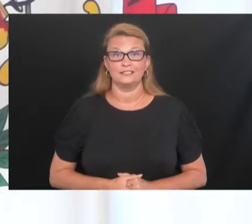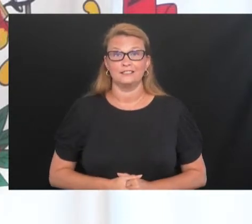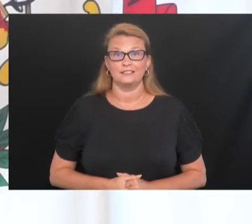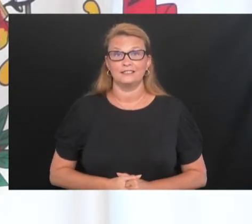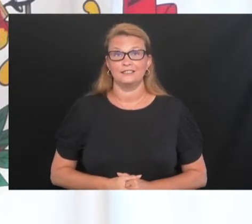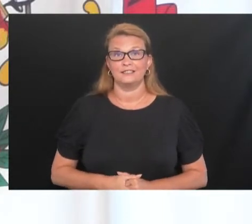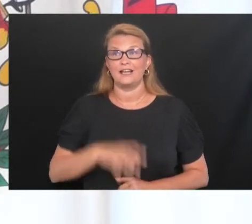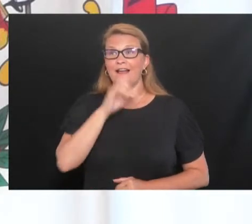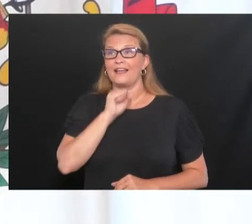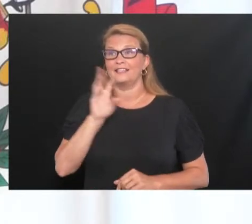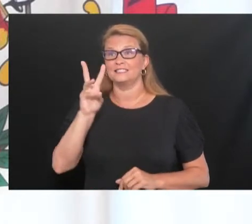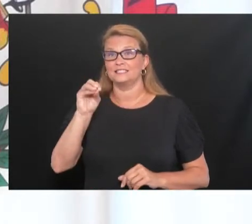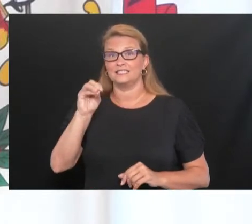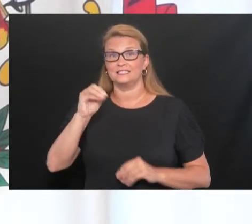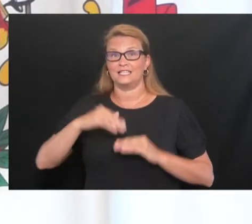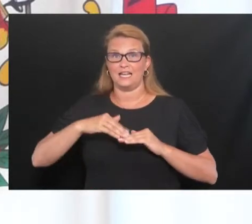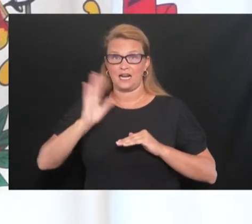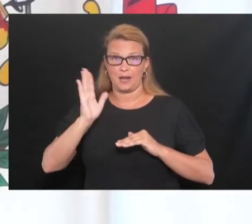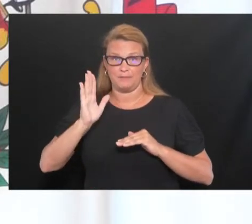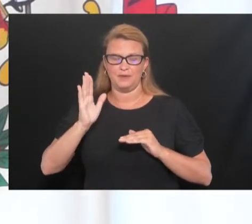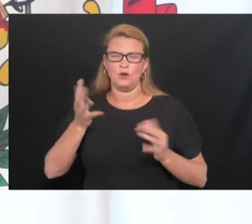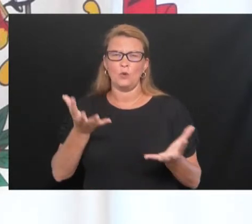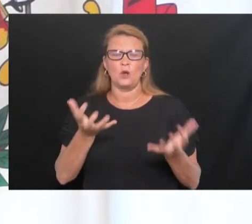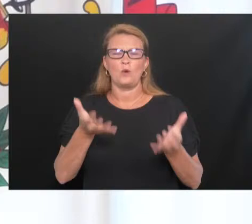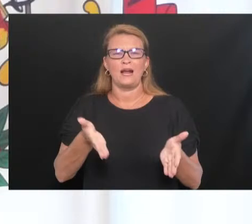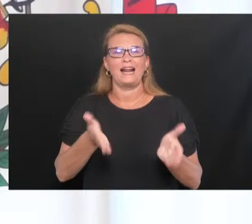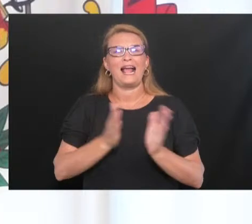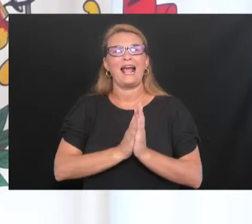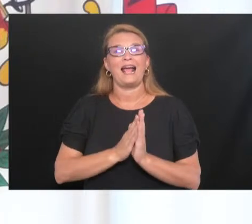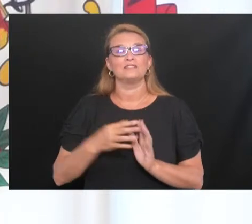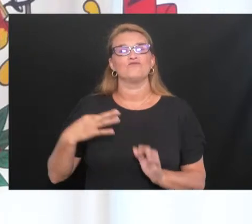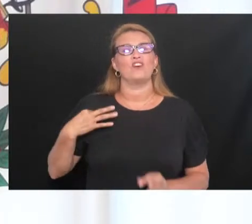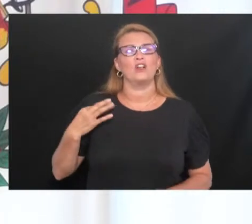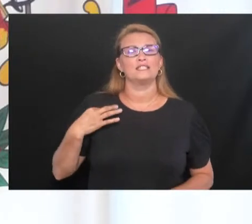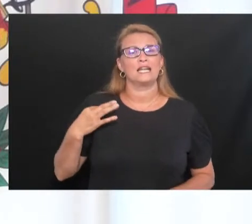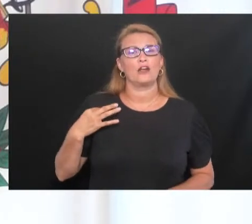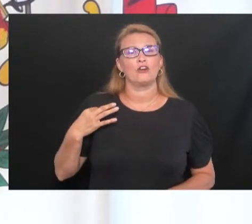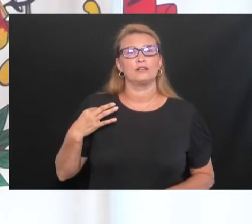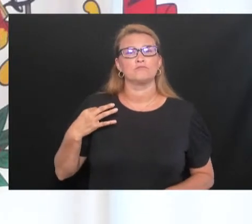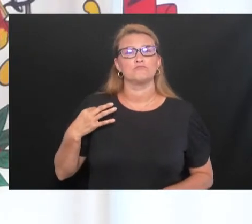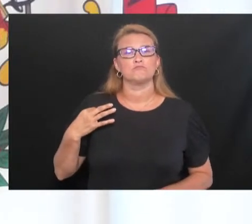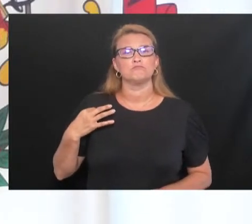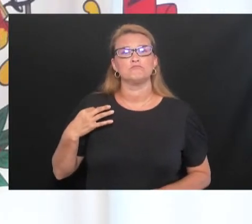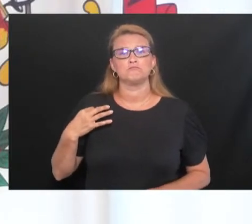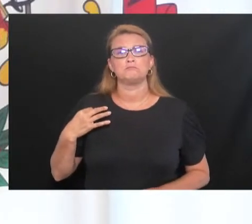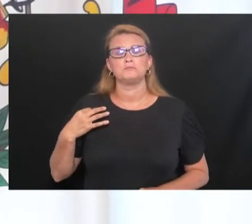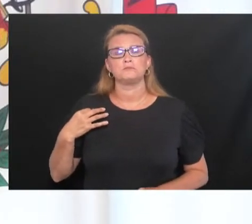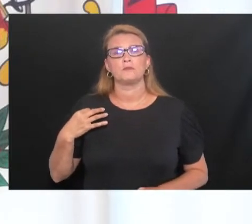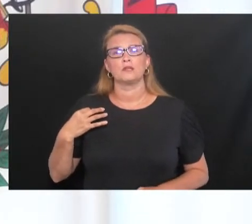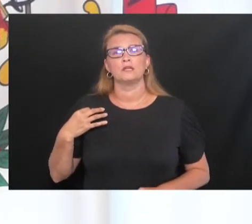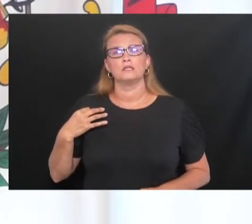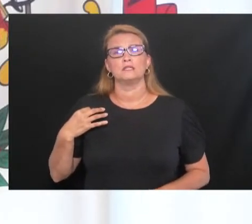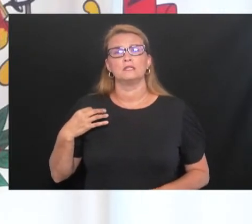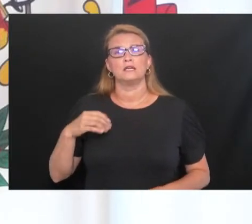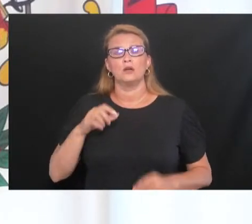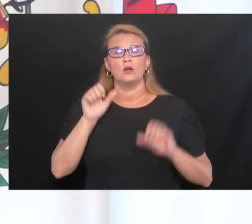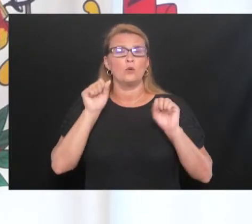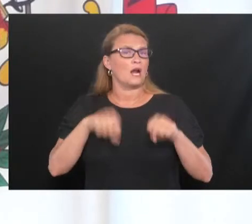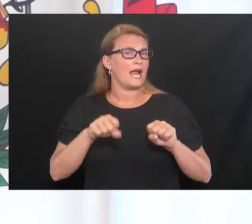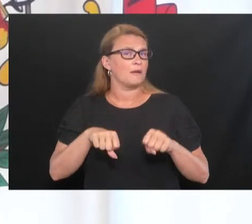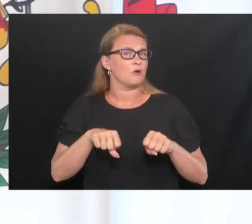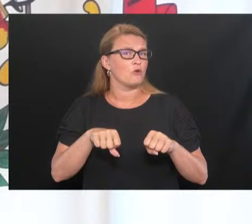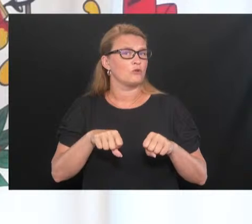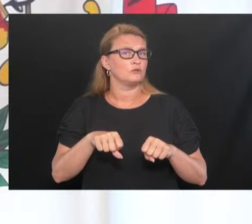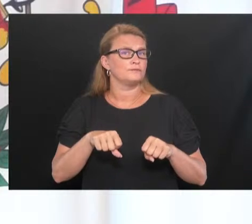60 and above, we're going to ask you on a voluntary basis that we absolutely are able